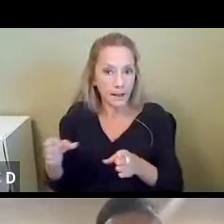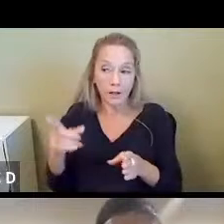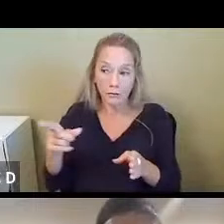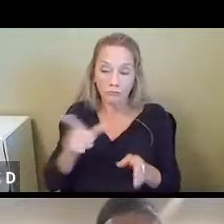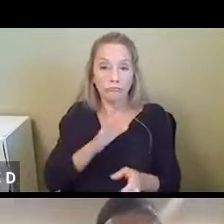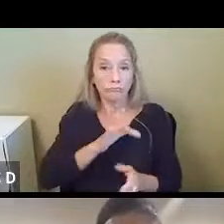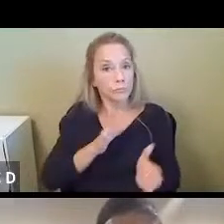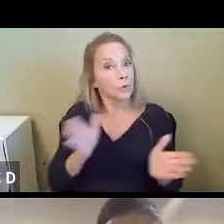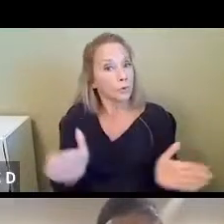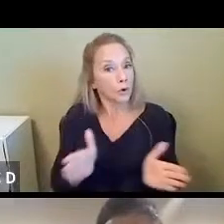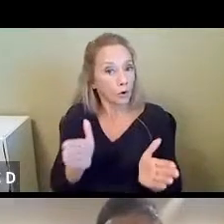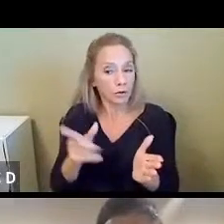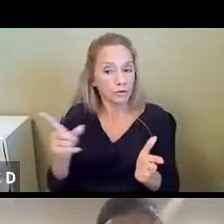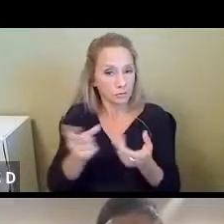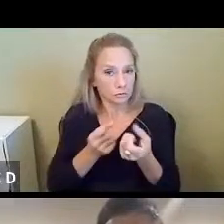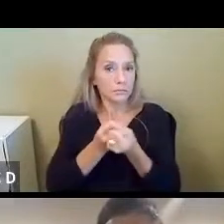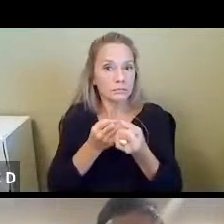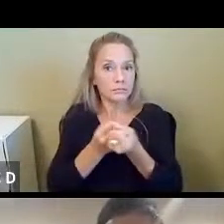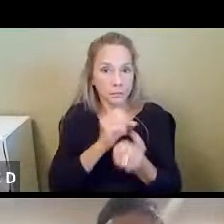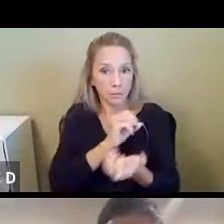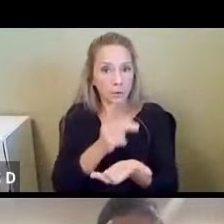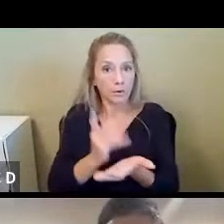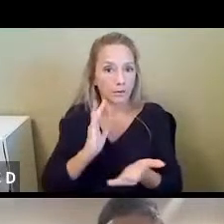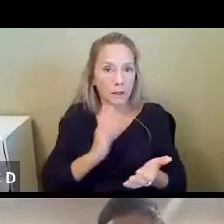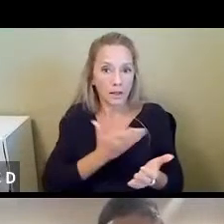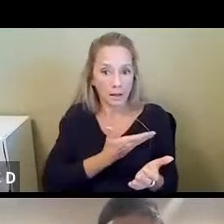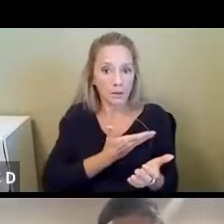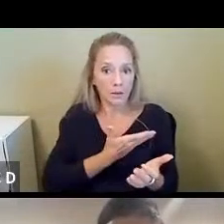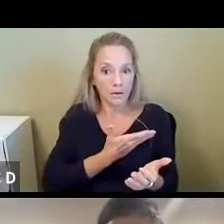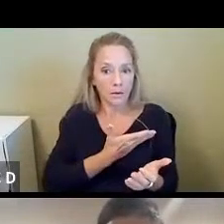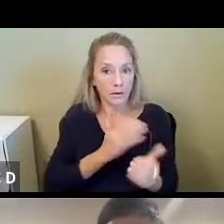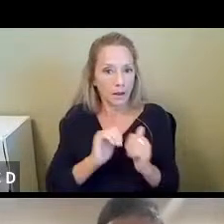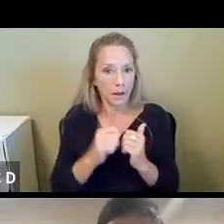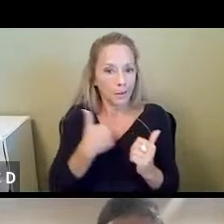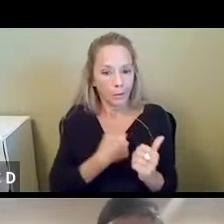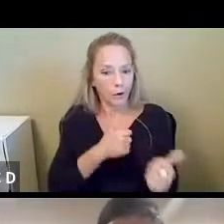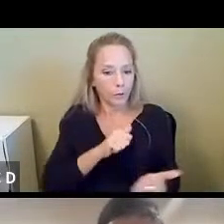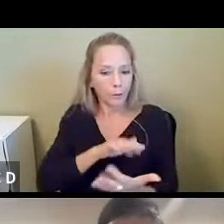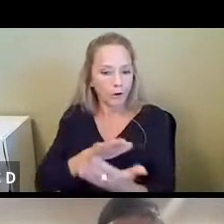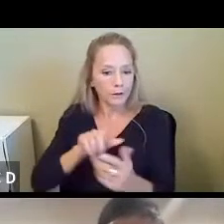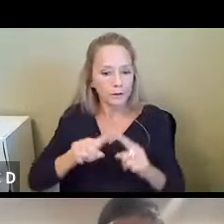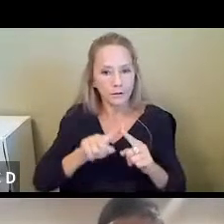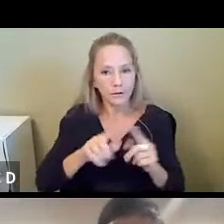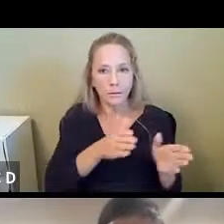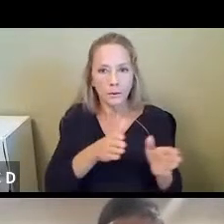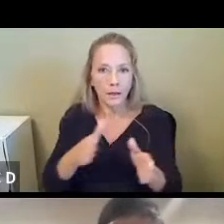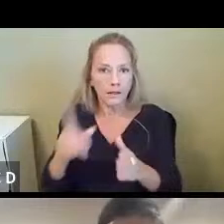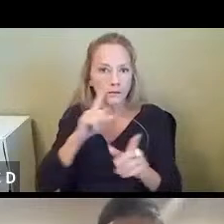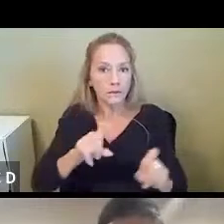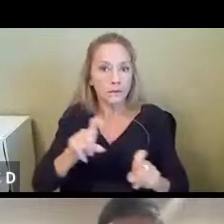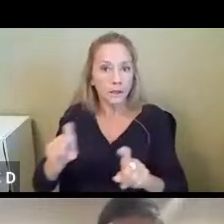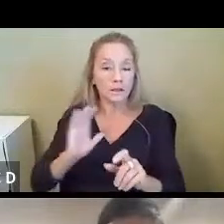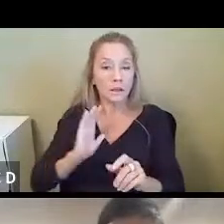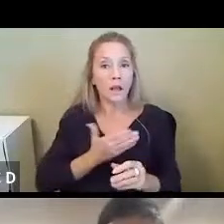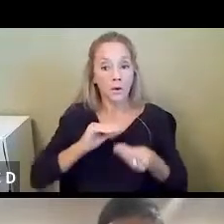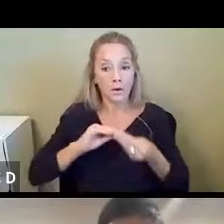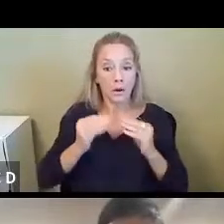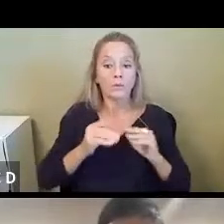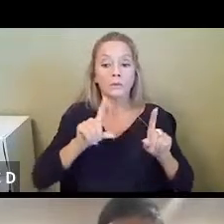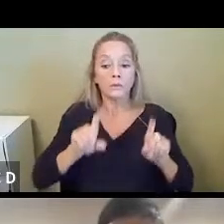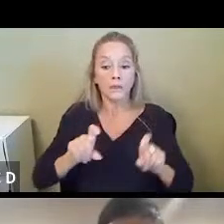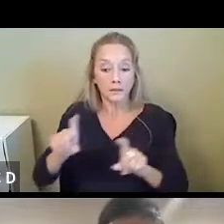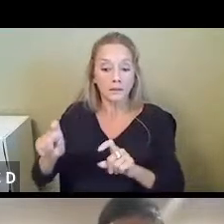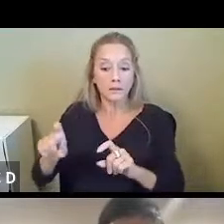was in approval of it and our whole approach to testing. So the numbers are going down. We know we're testing much